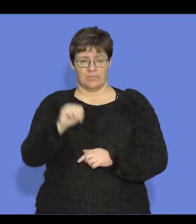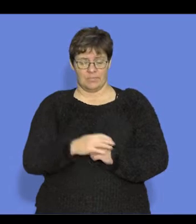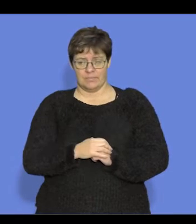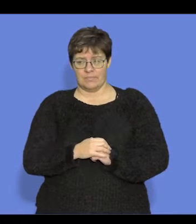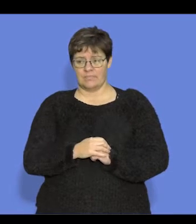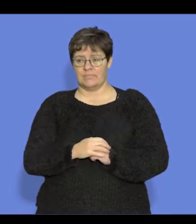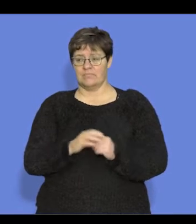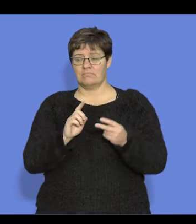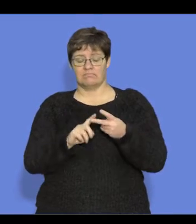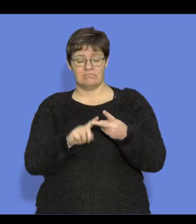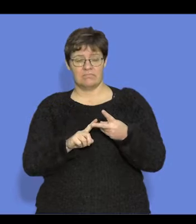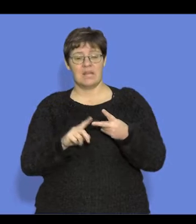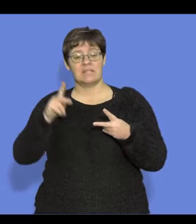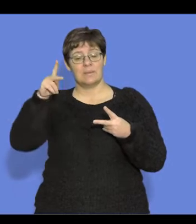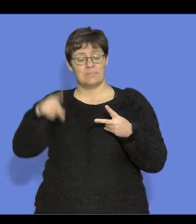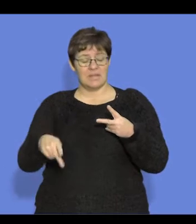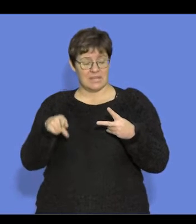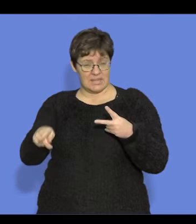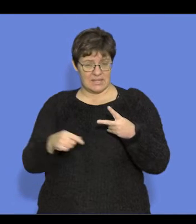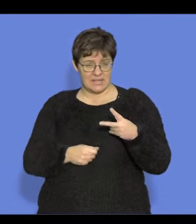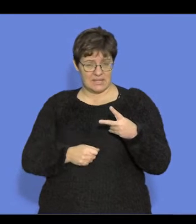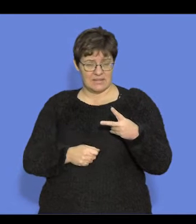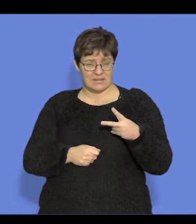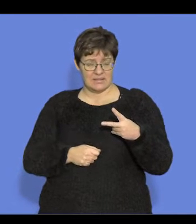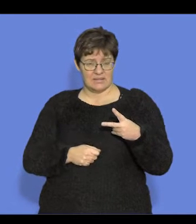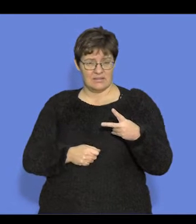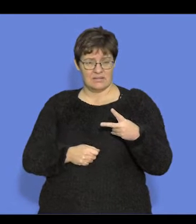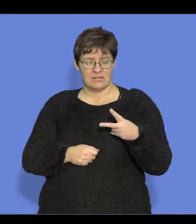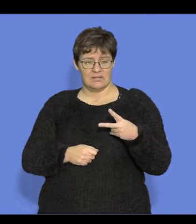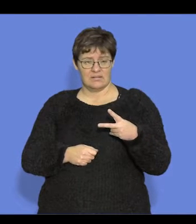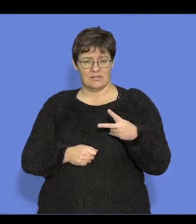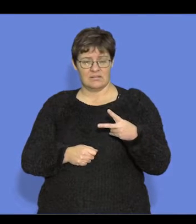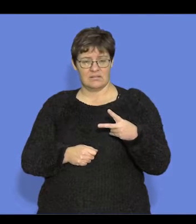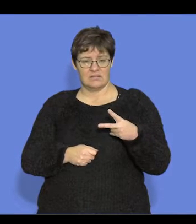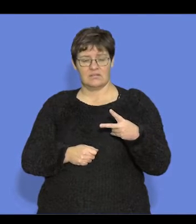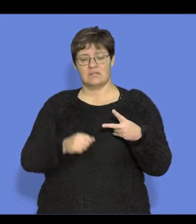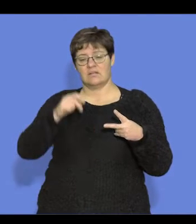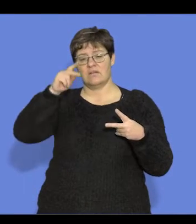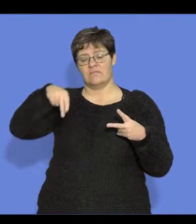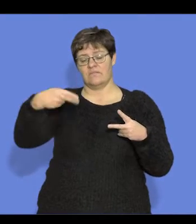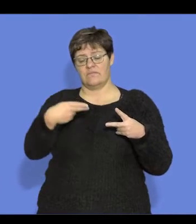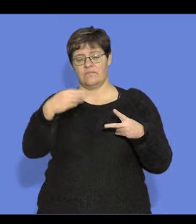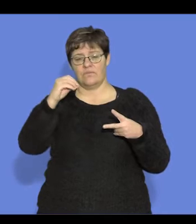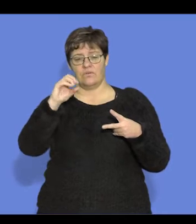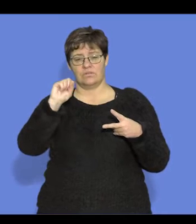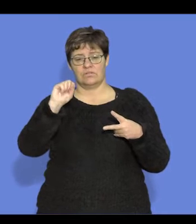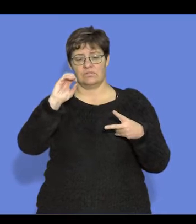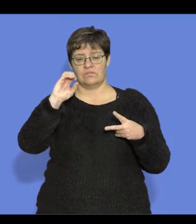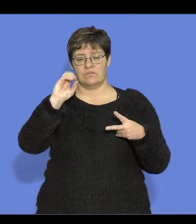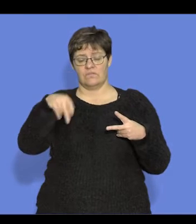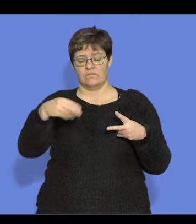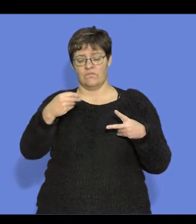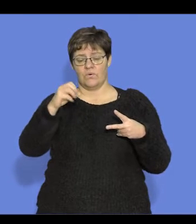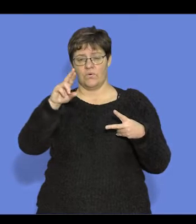Another element in the soil that is absorbed is P, which is phosphorus. And then